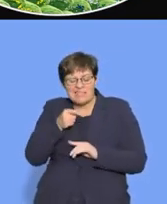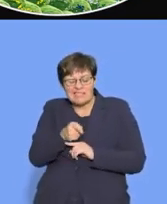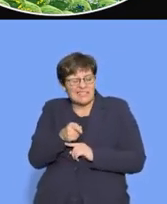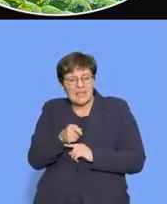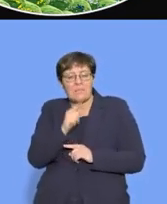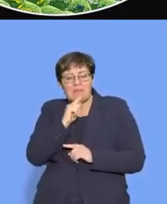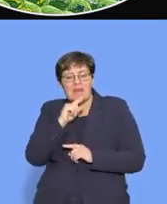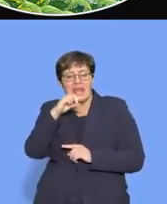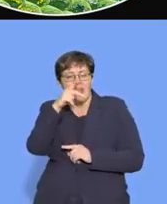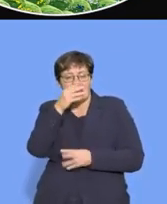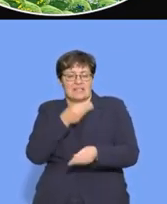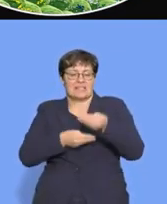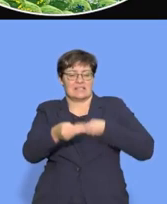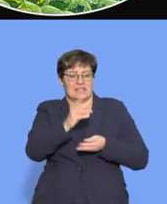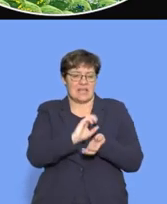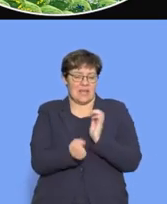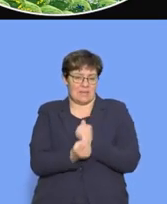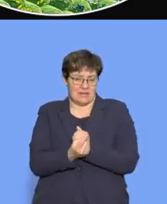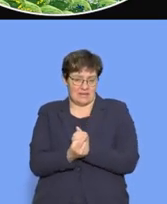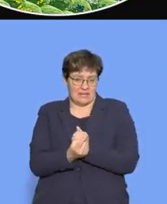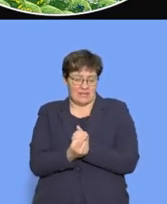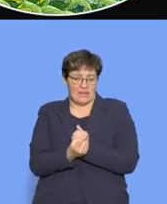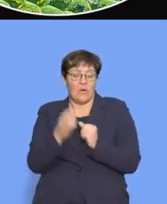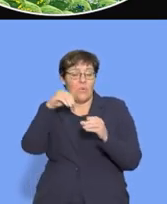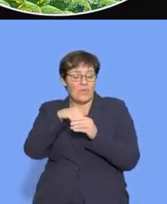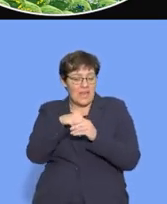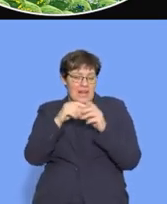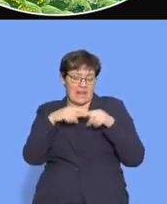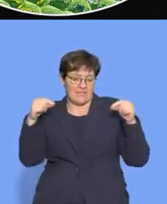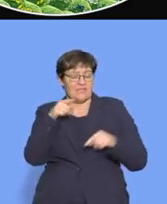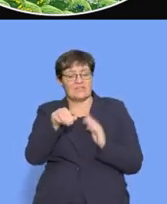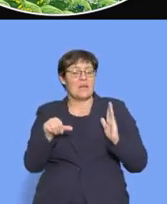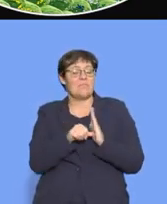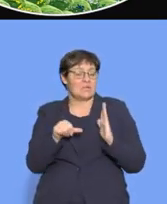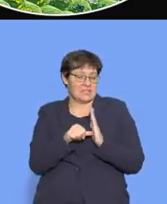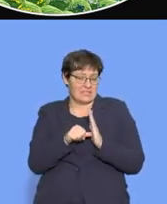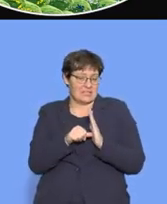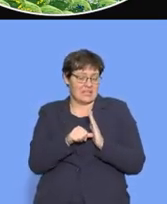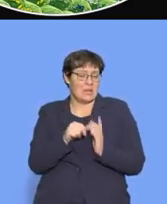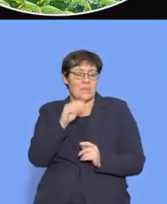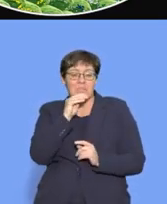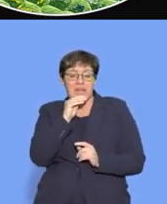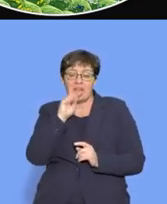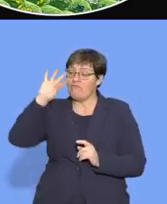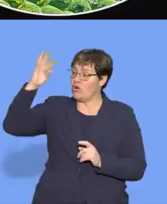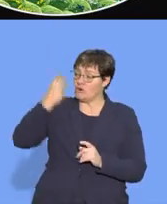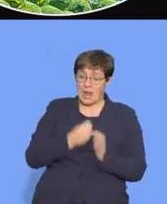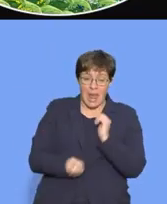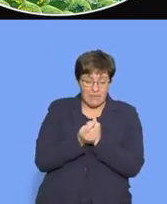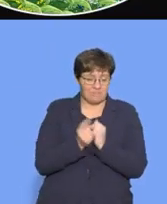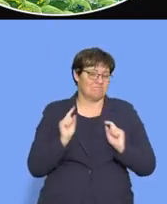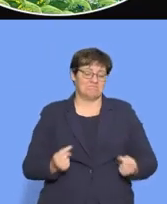allow gaseous exchange to occur in a leaf, and that is essential, or else photosynthesis won't be able to happen.